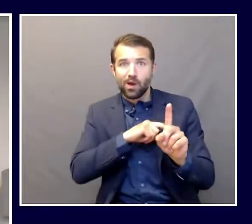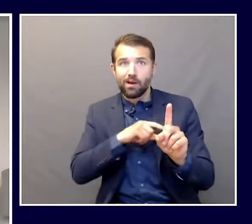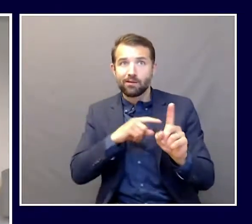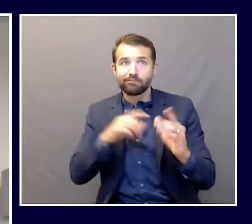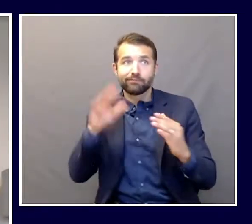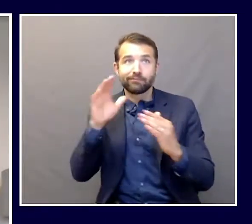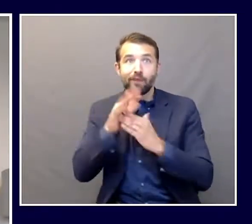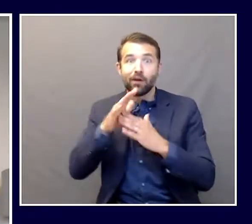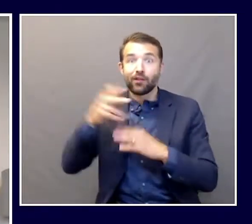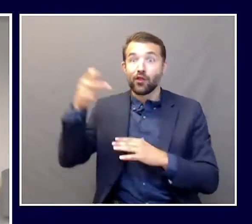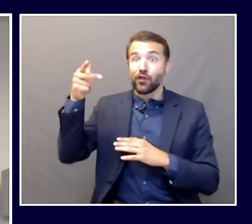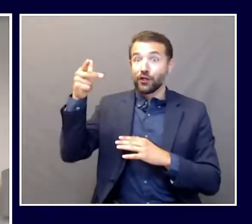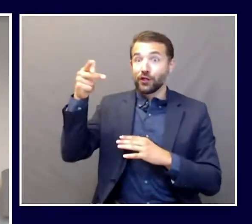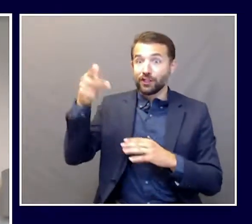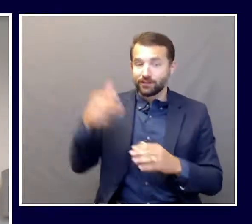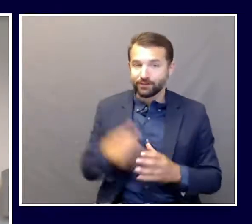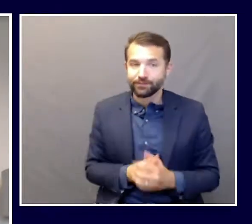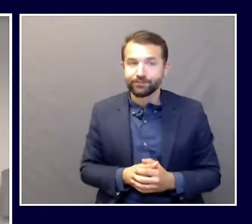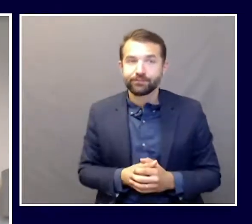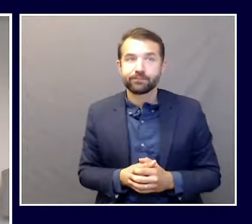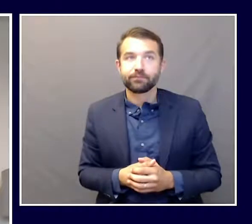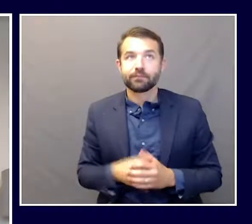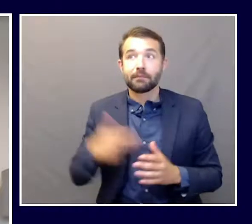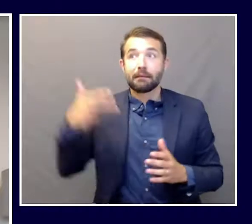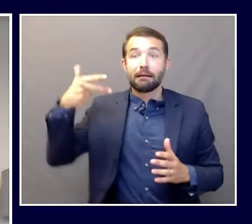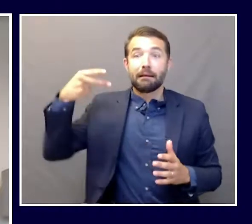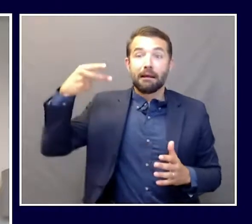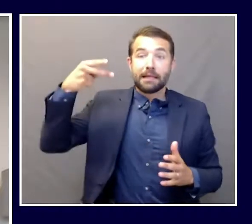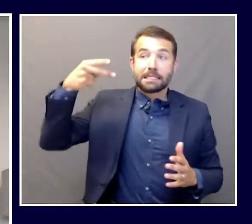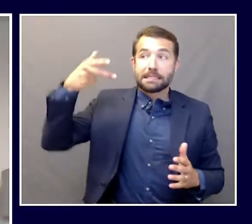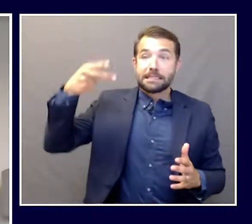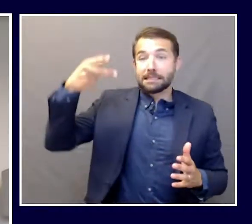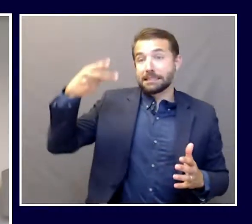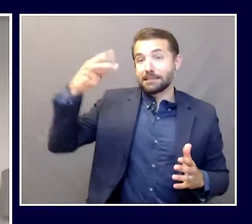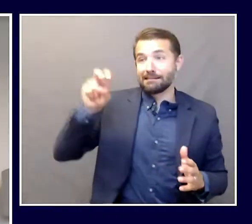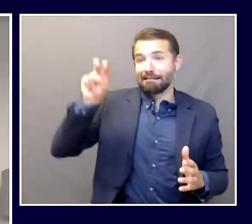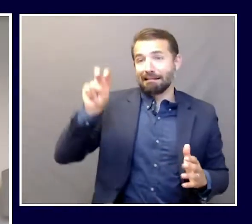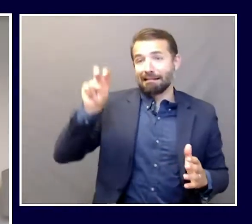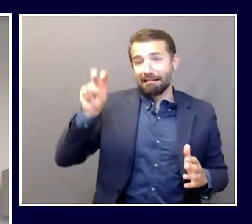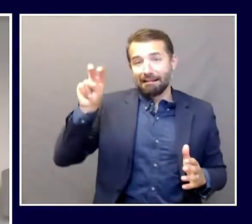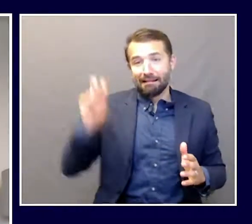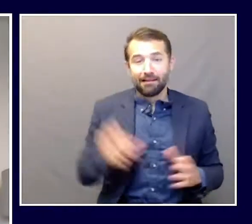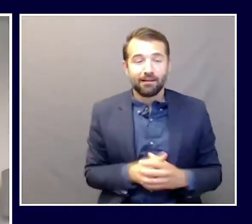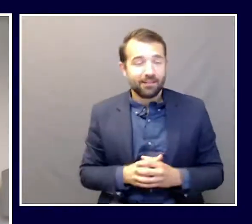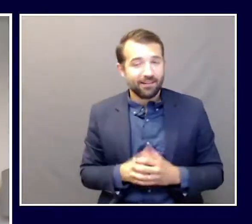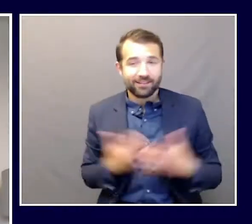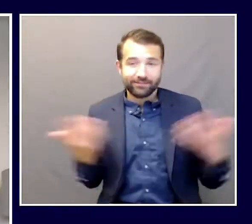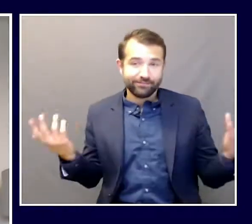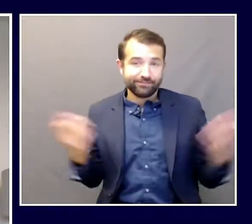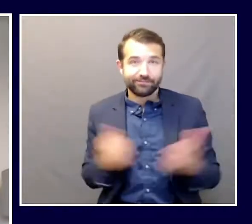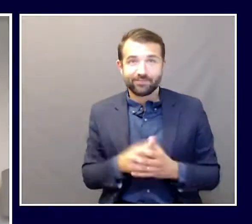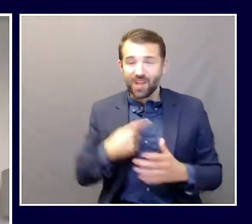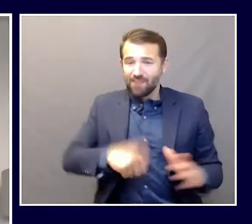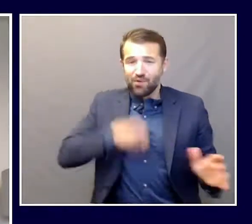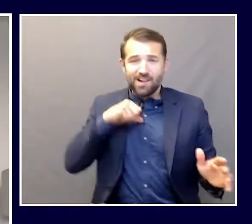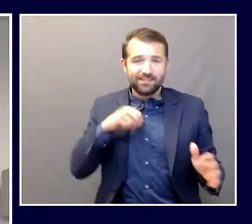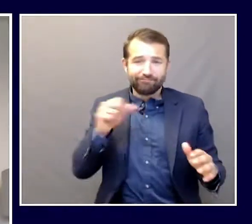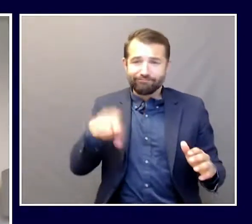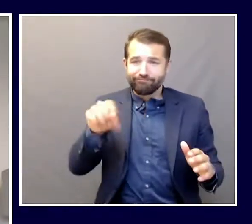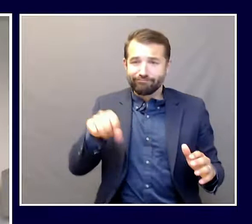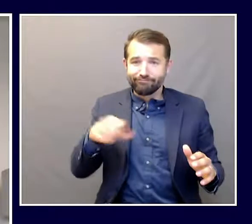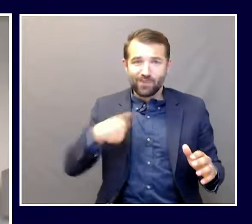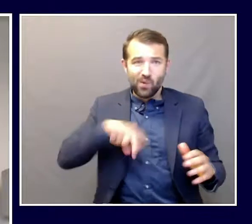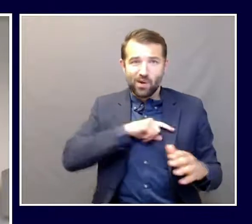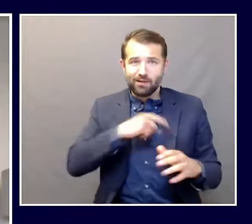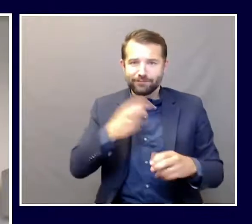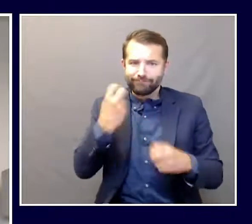noted last week, we're a pretty hard driving bunch, and so doing well isn't good enough. We want to